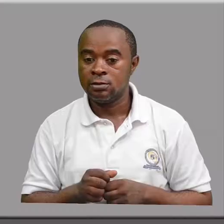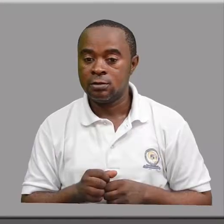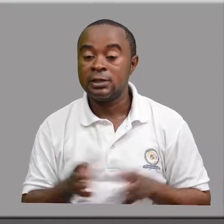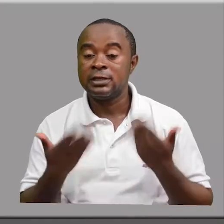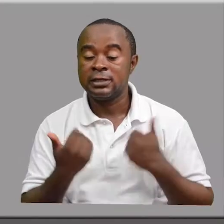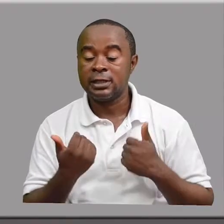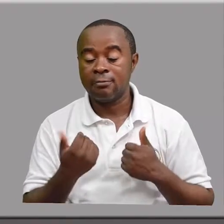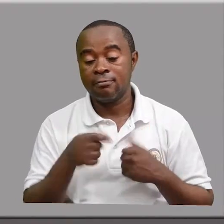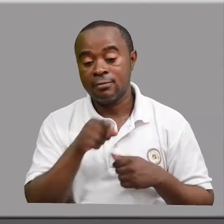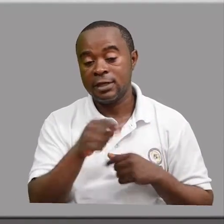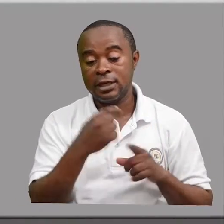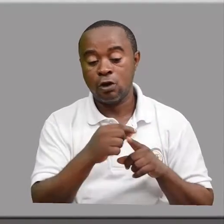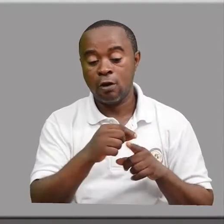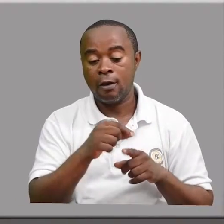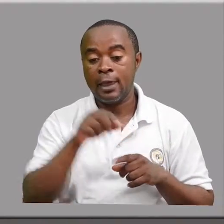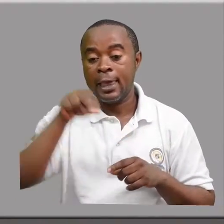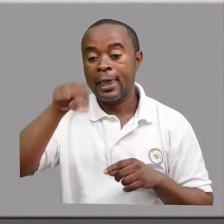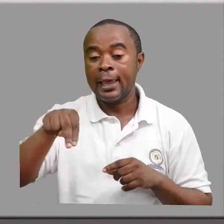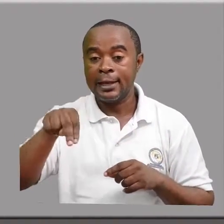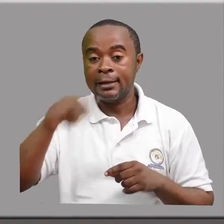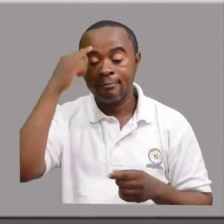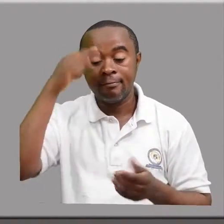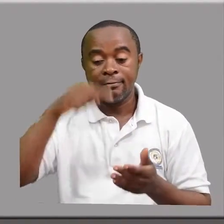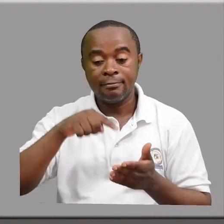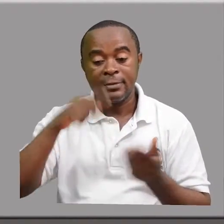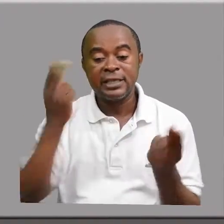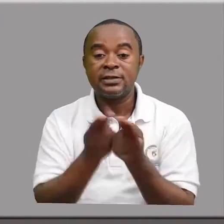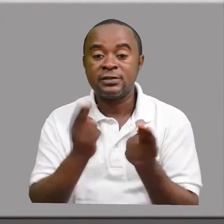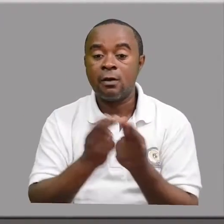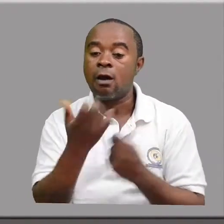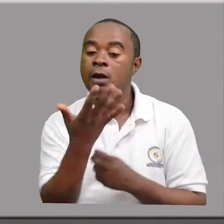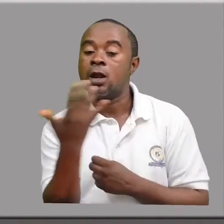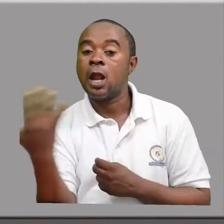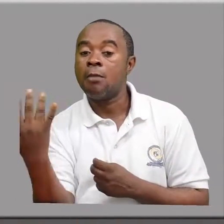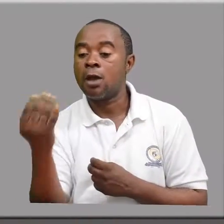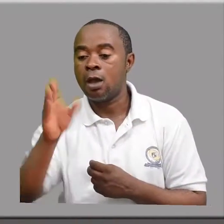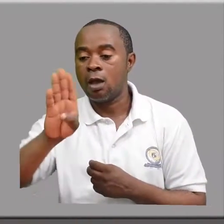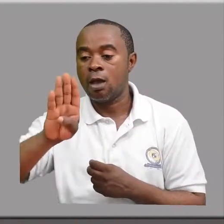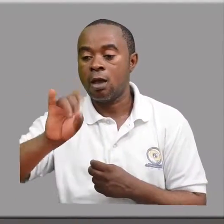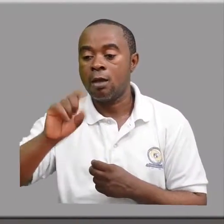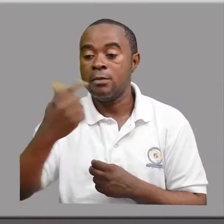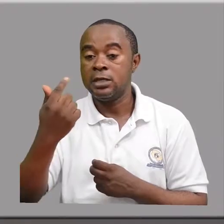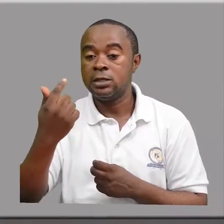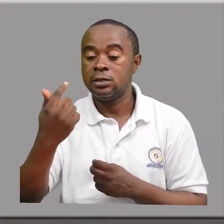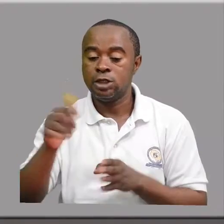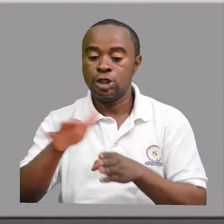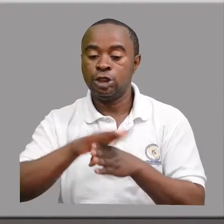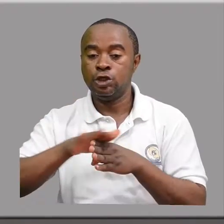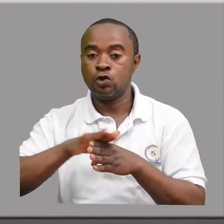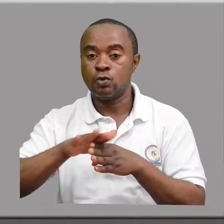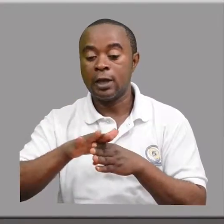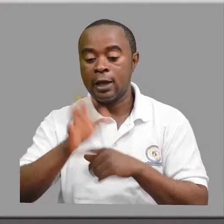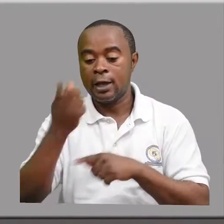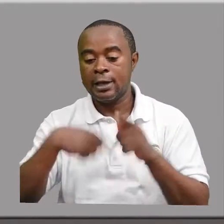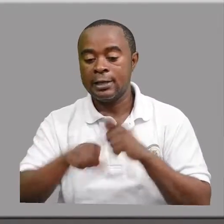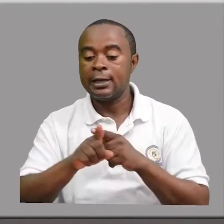is stand for number of bits used to define the host in each class.